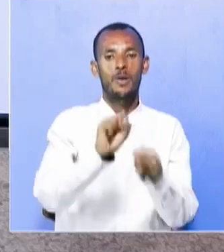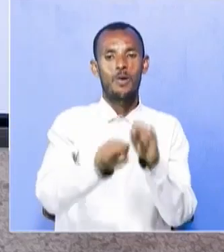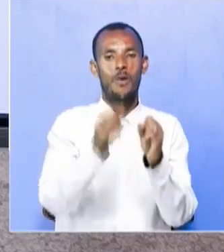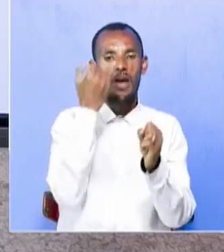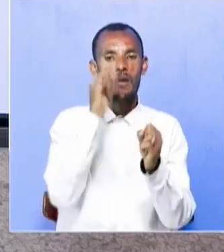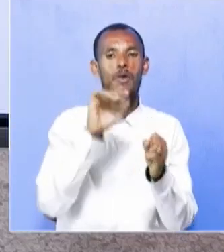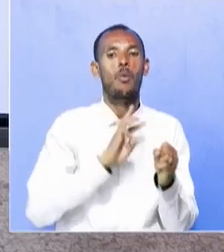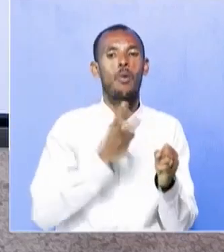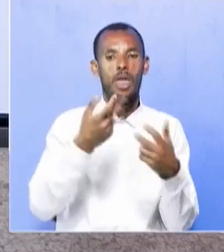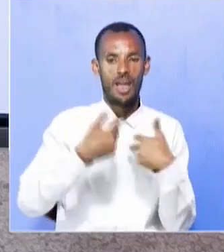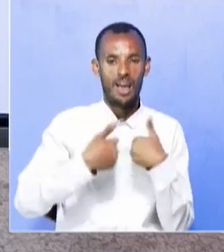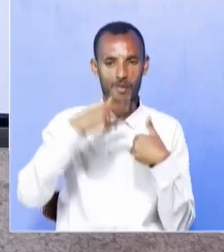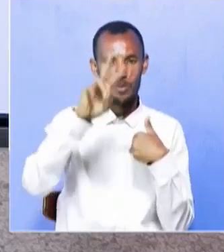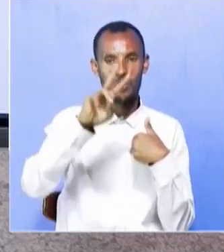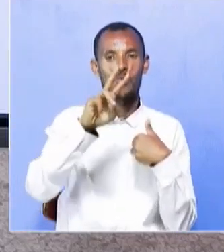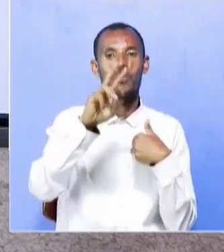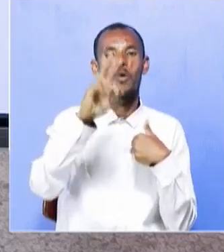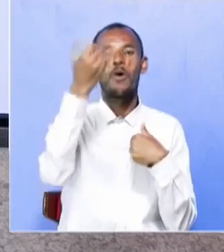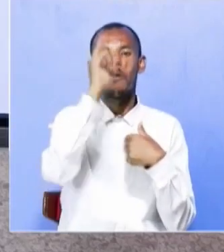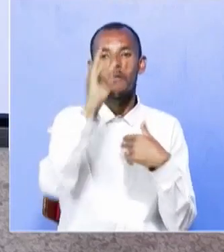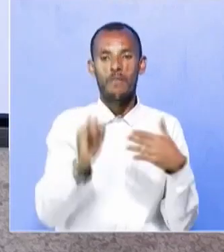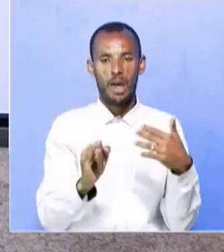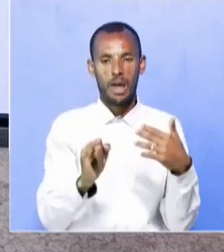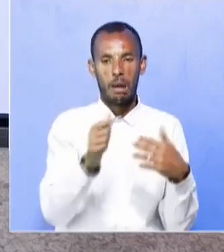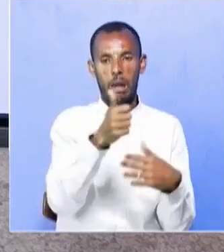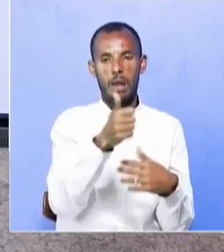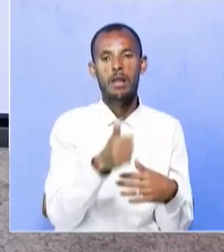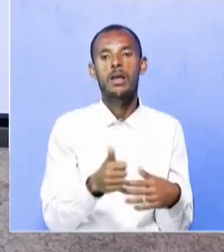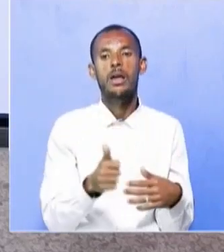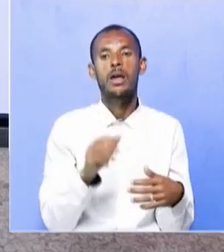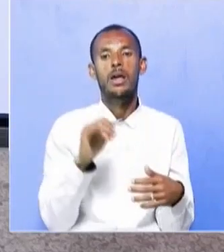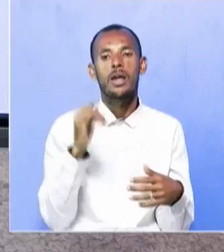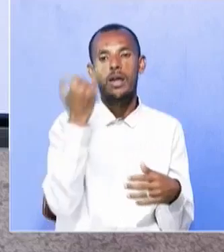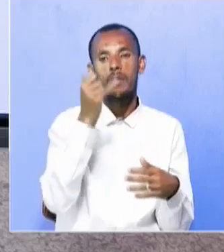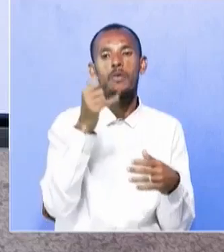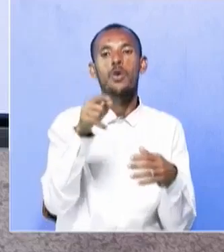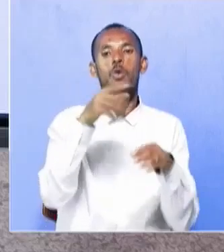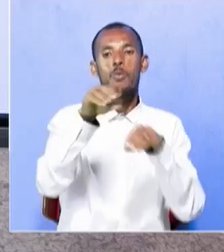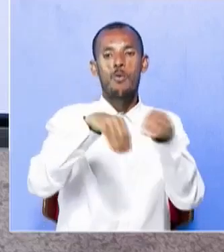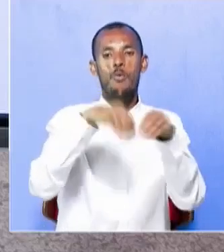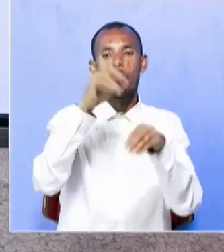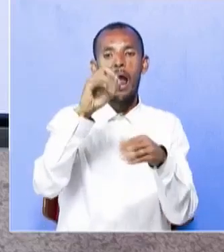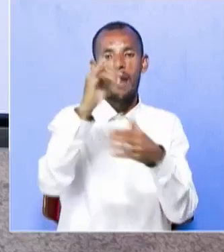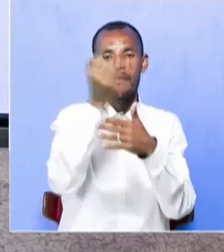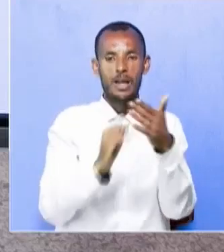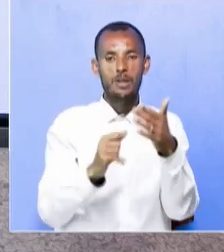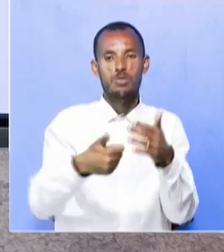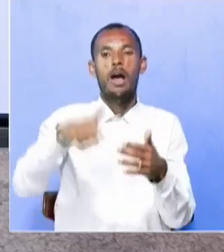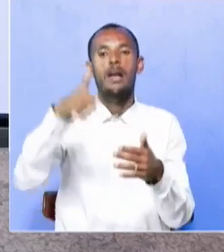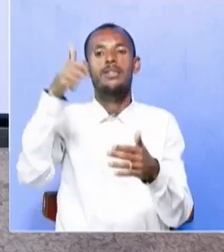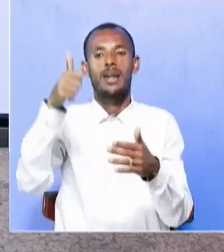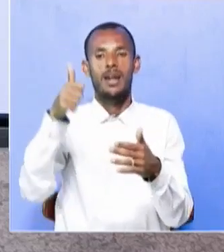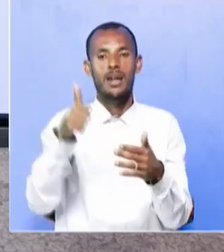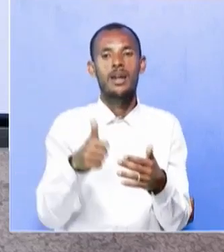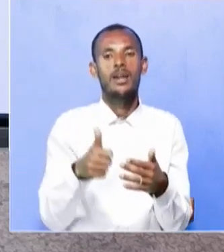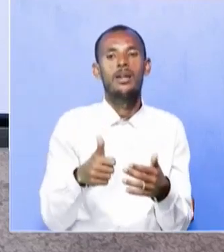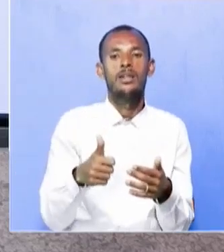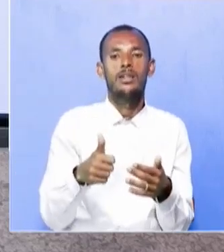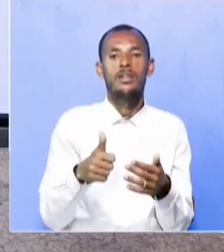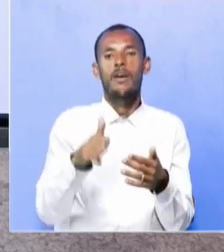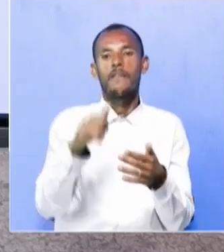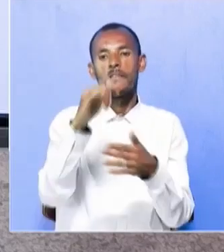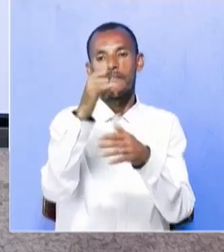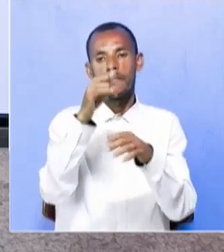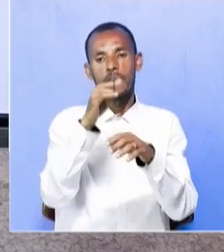If we have two figures, and if we move one figure onto the other in such a way that a